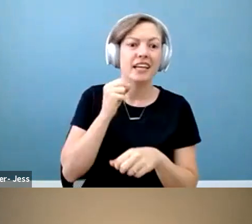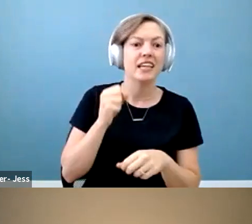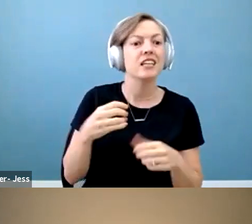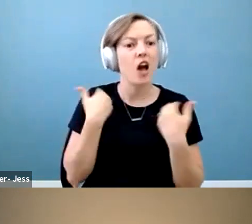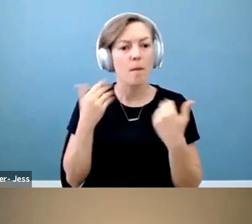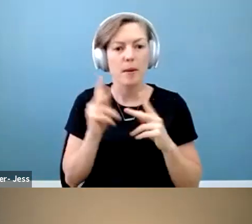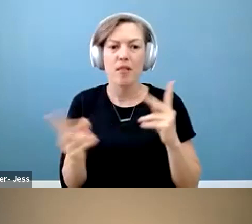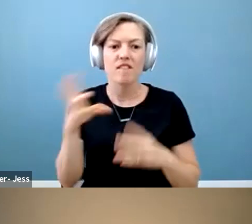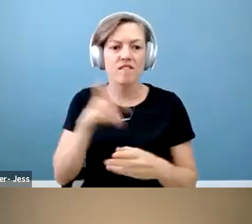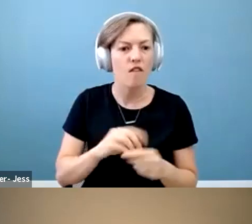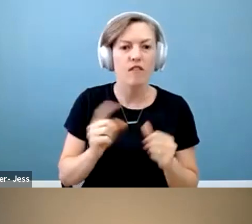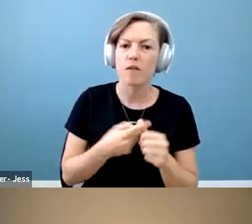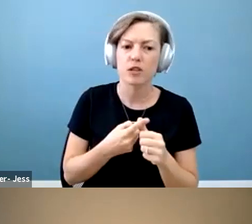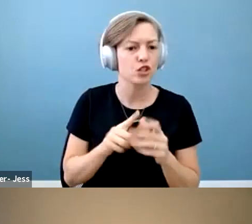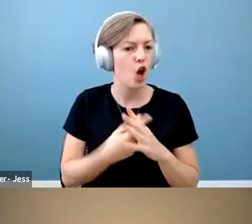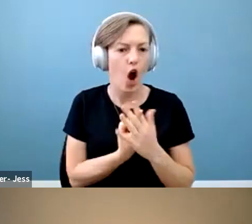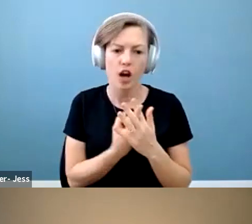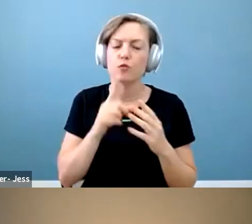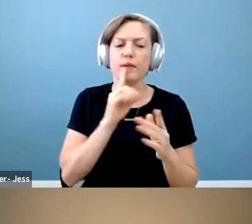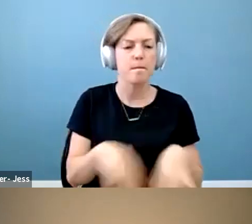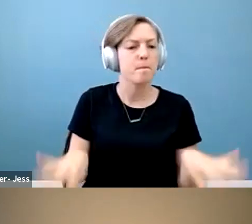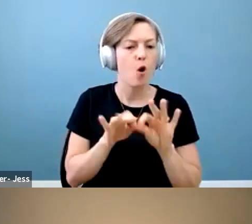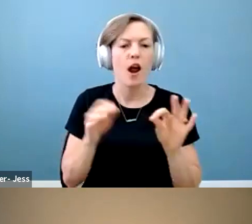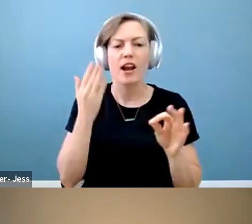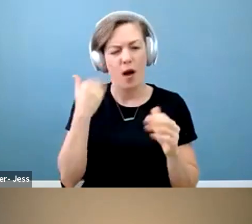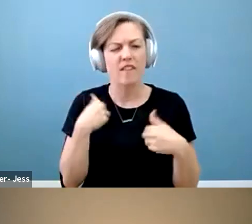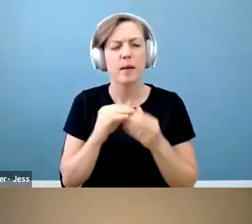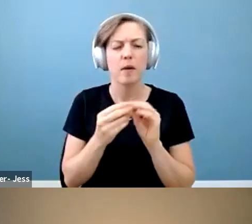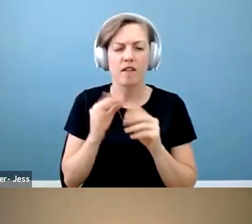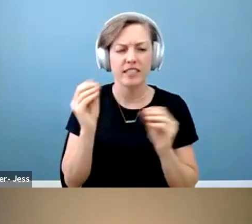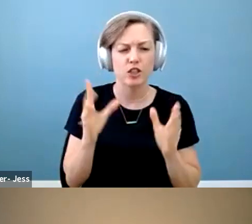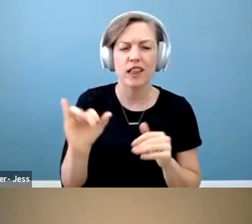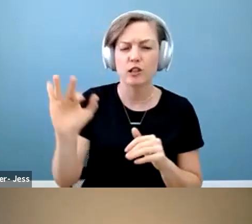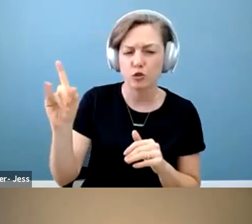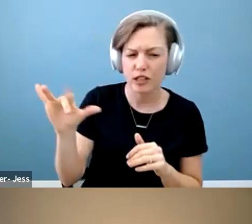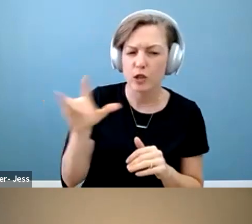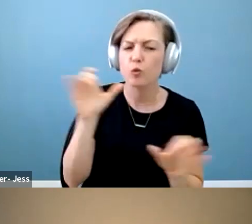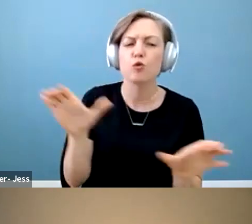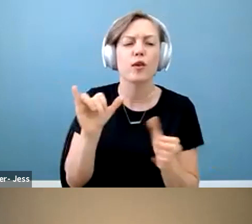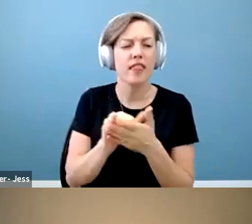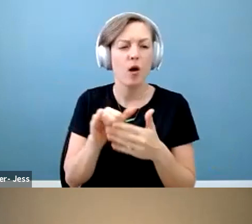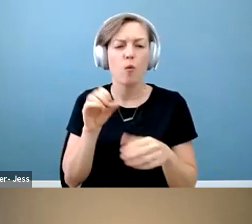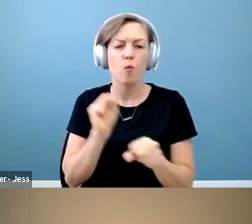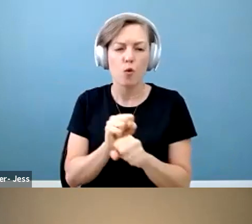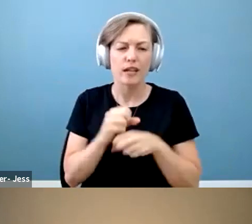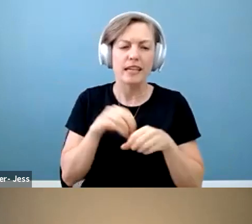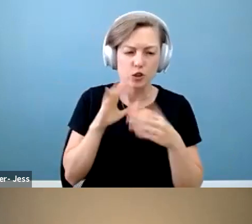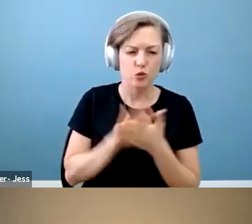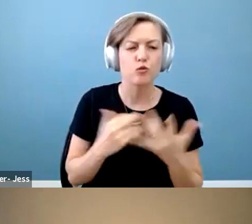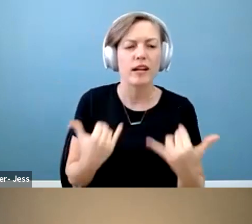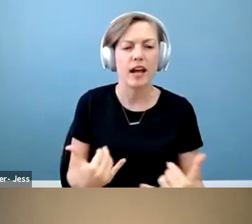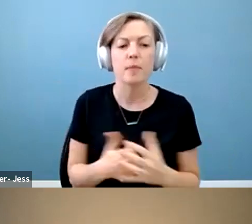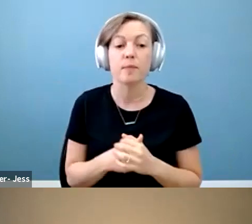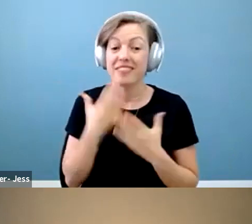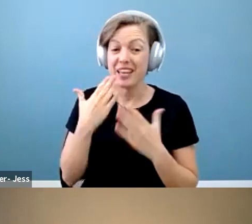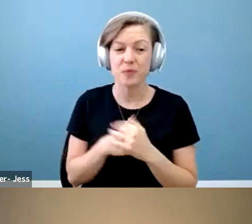from the start is really, really important. And I know we have a number of teachers like Judy who are doing this work in schools right now.